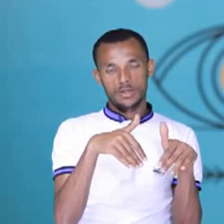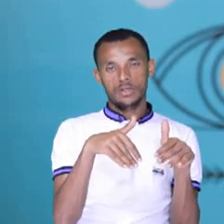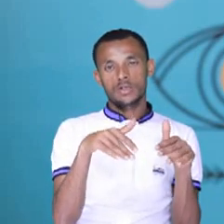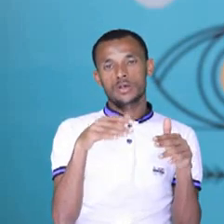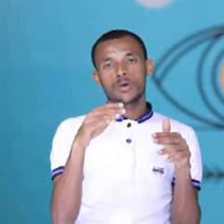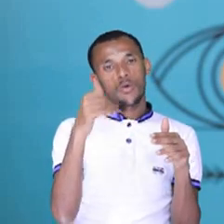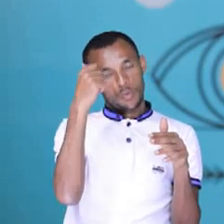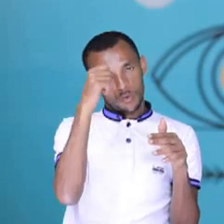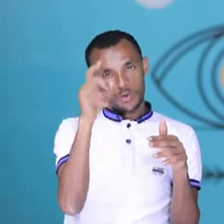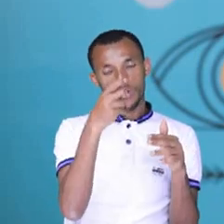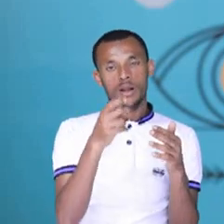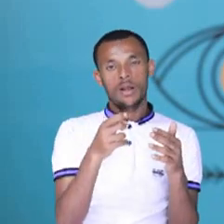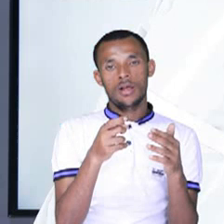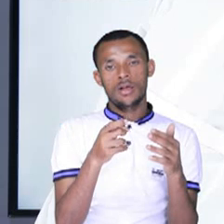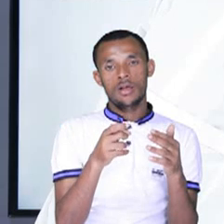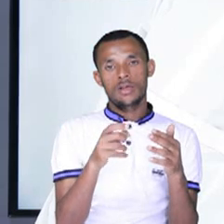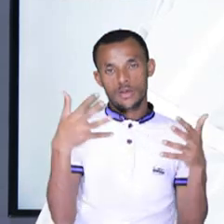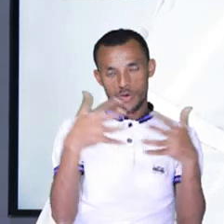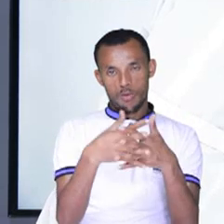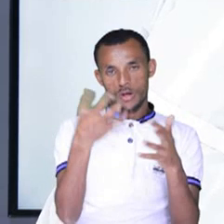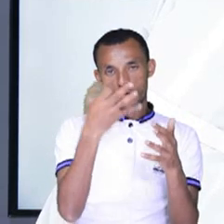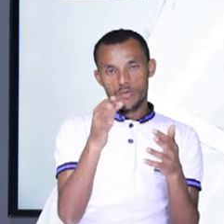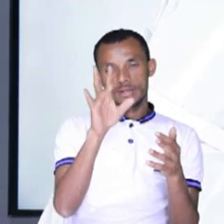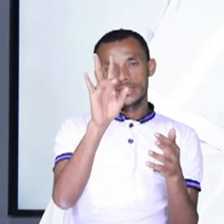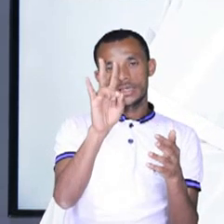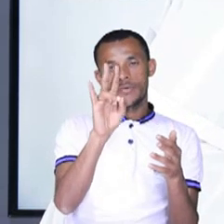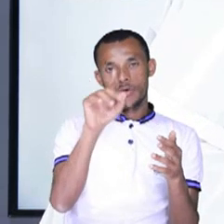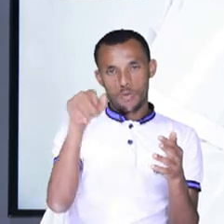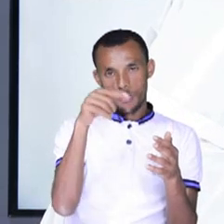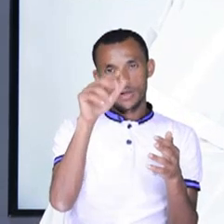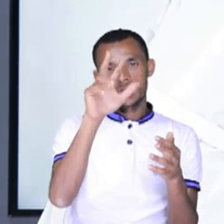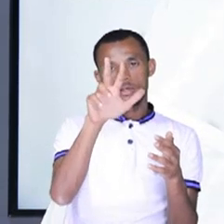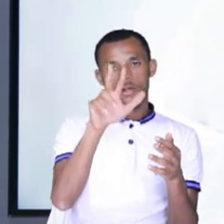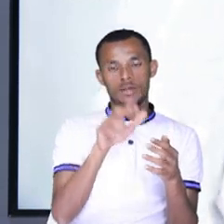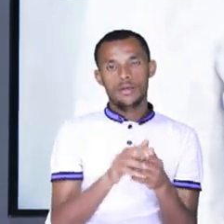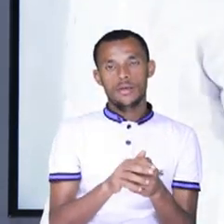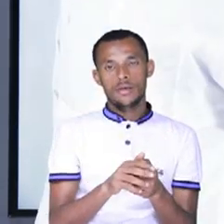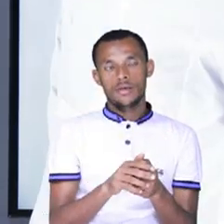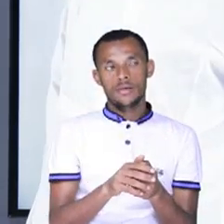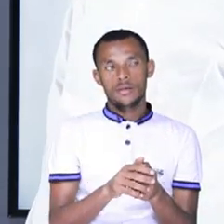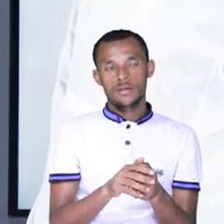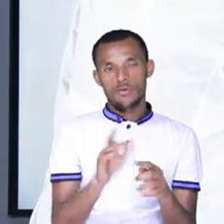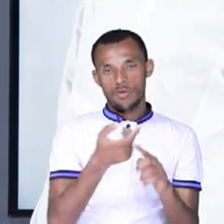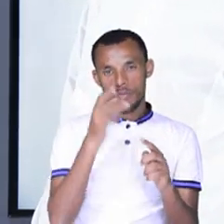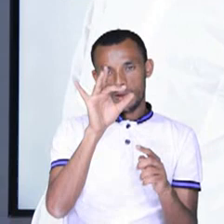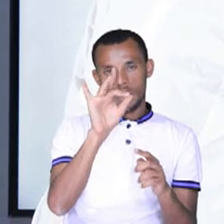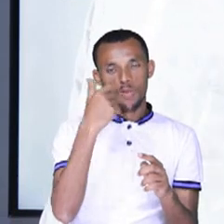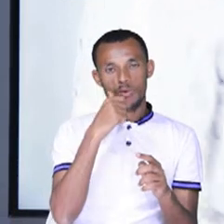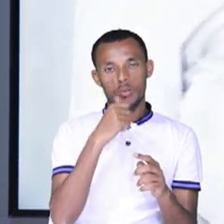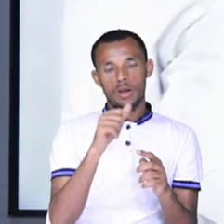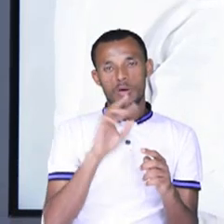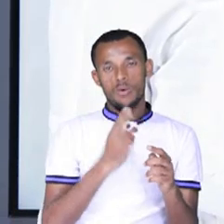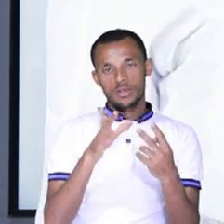of men. So this could be then that the combination of 7, 3 it will be. From 8 women, we